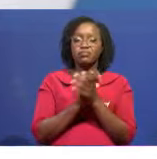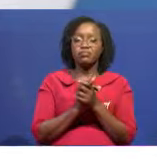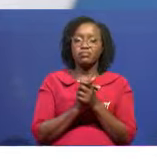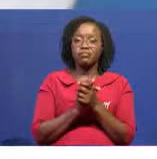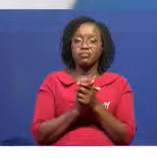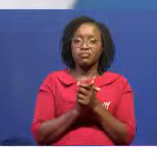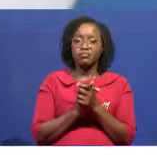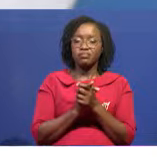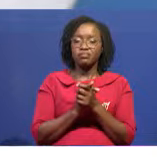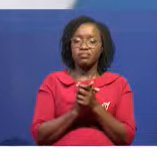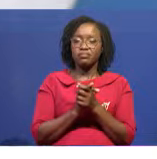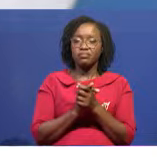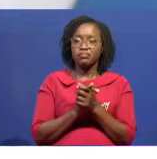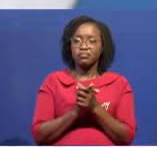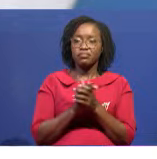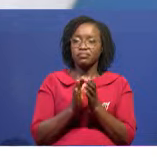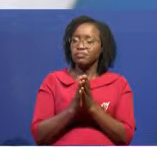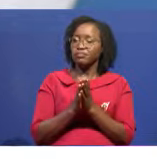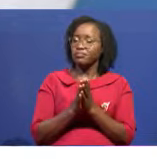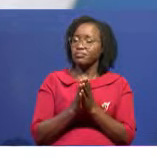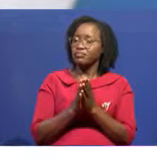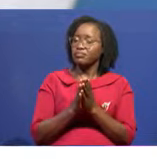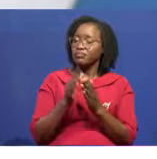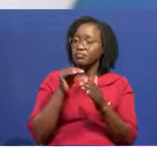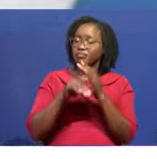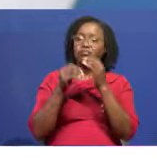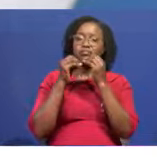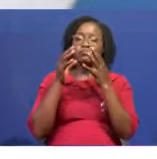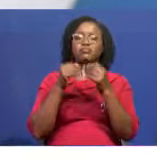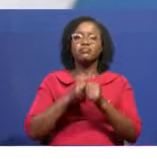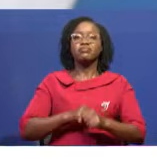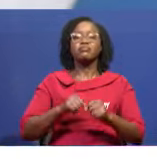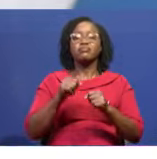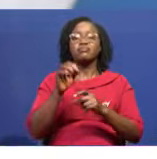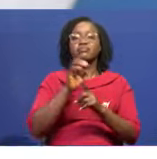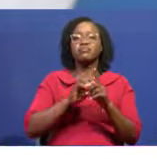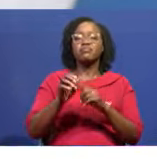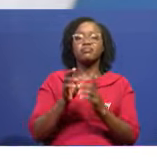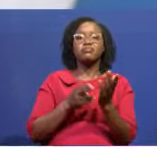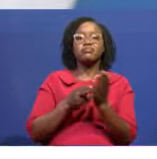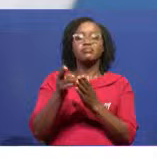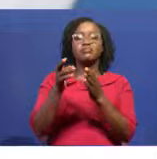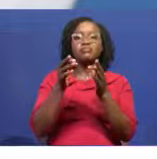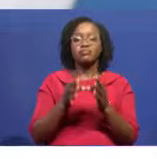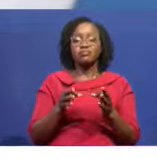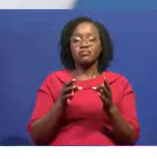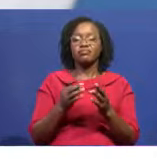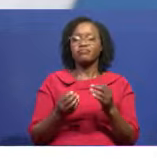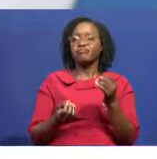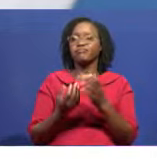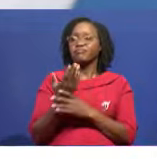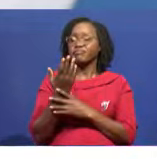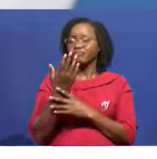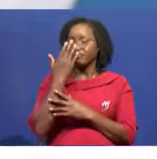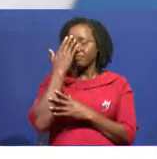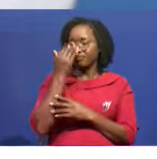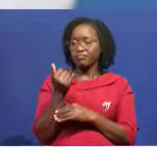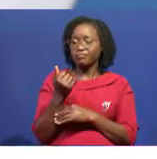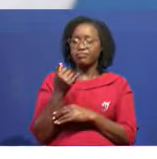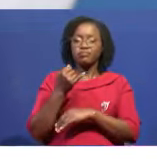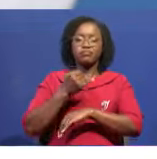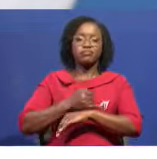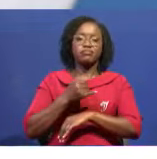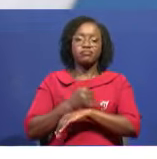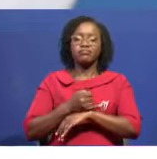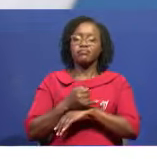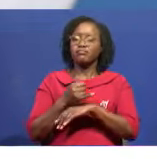to information will be the enabler of an environment where transparency and accountability thrives. Because if institutions